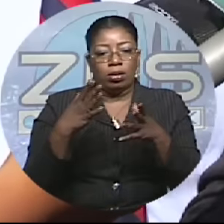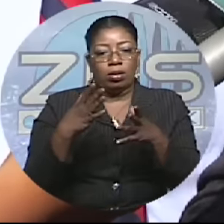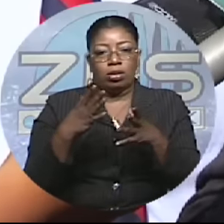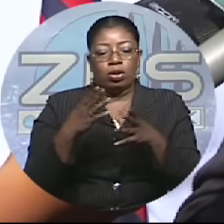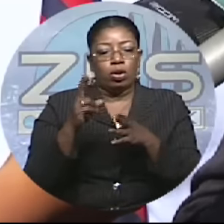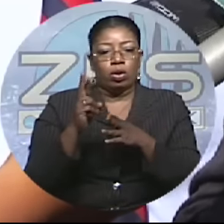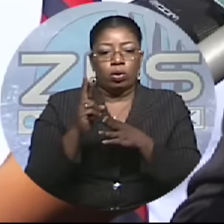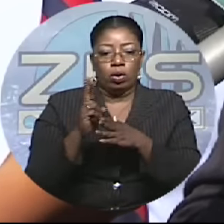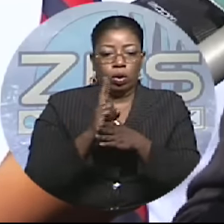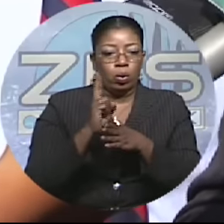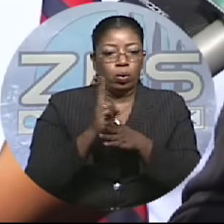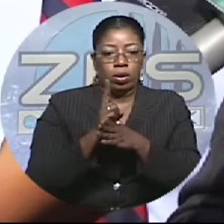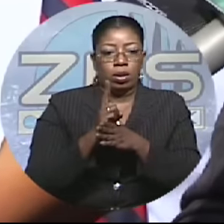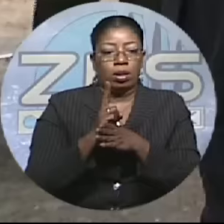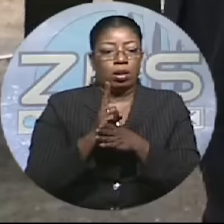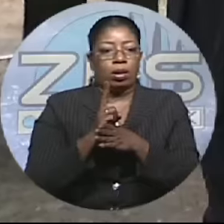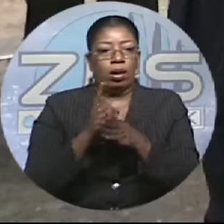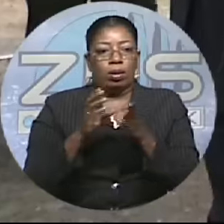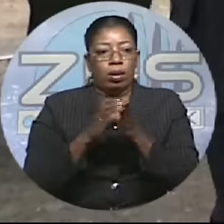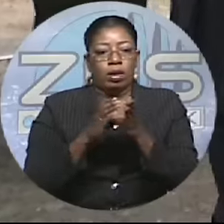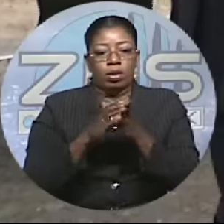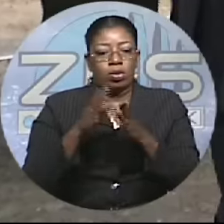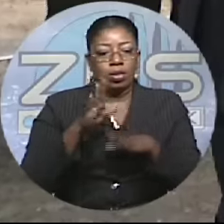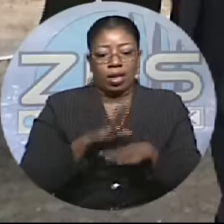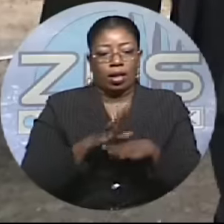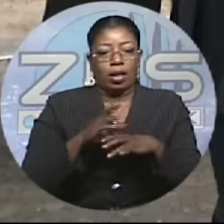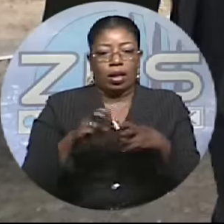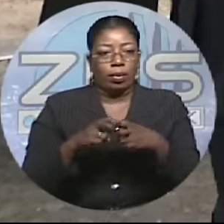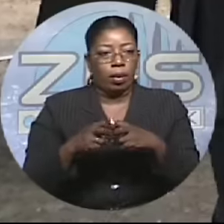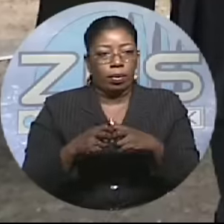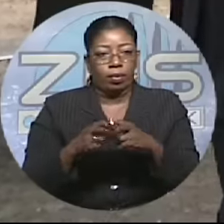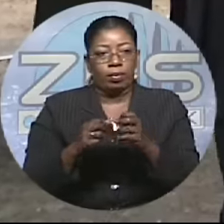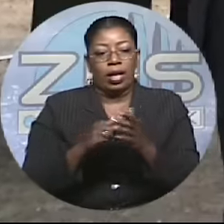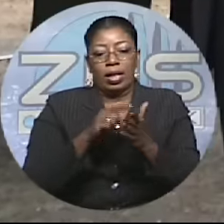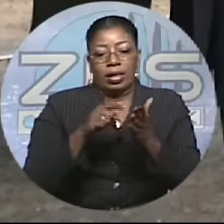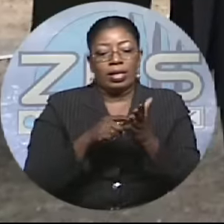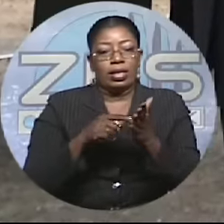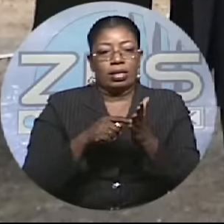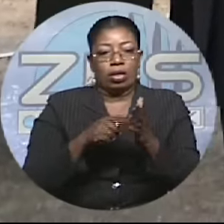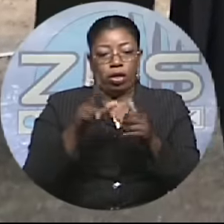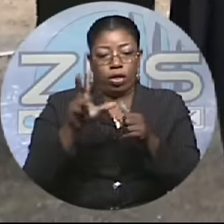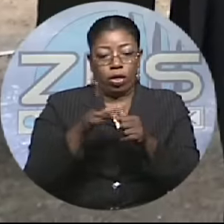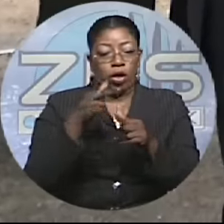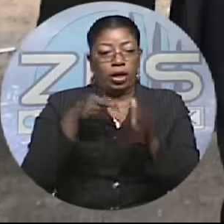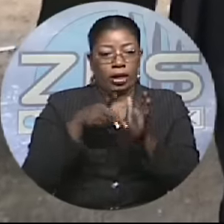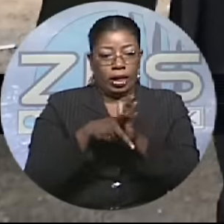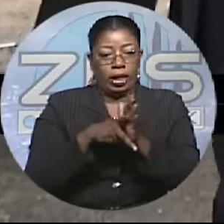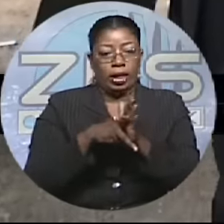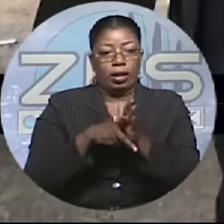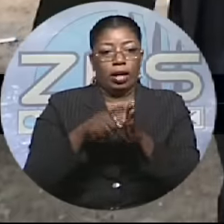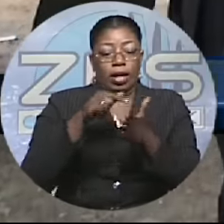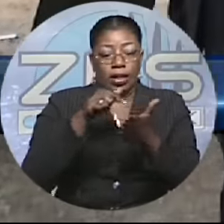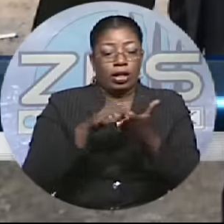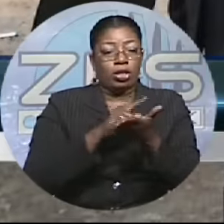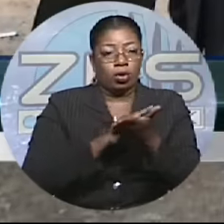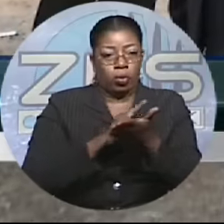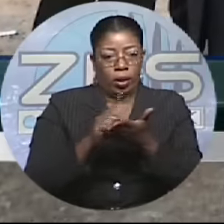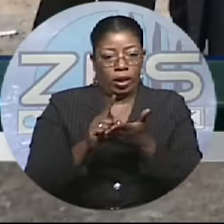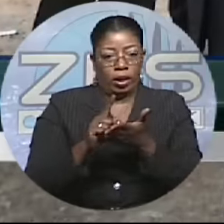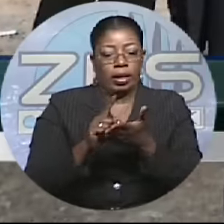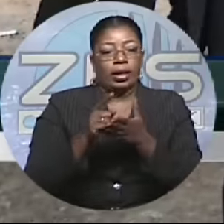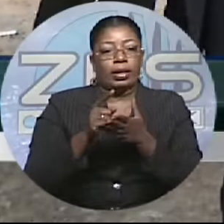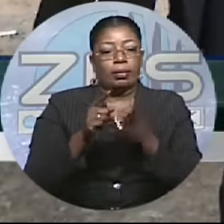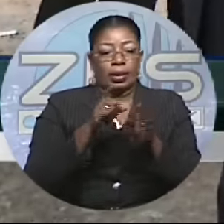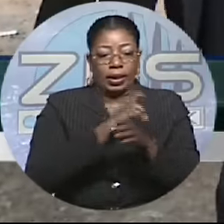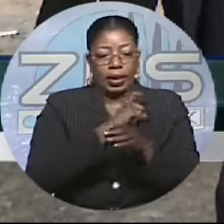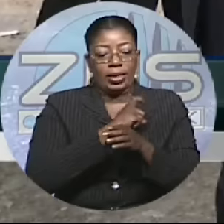criminal justice system to settle their disputes. Now, this is the third murder recorded this week, and police officials are appealing to anyone